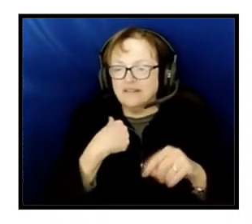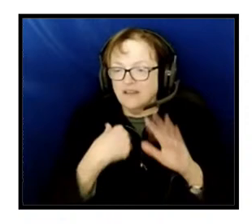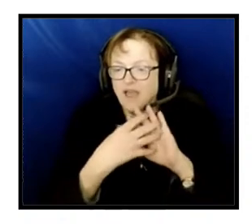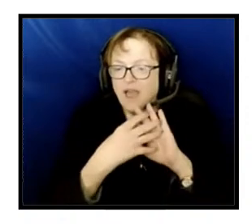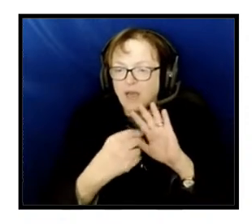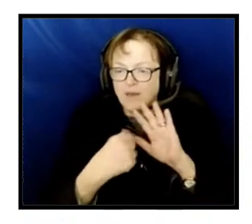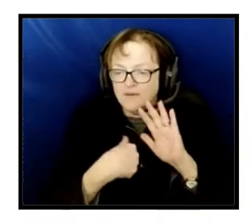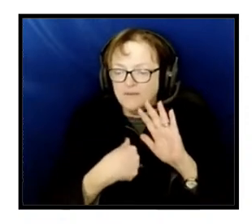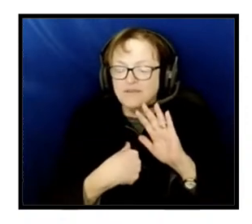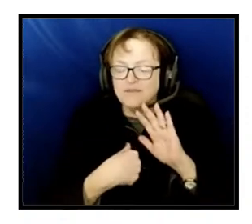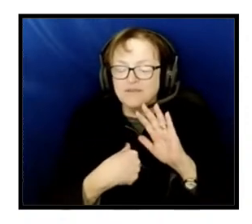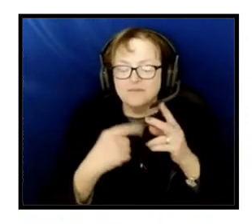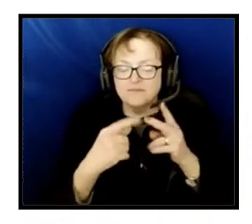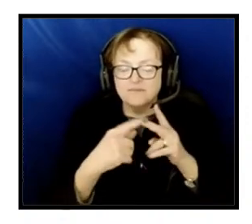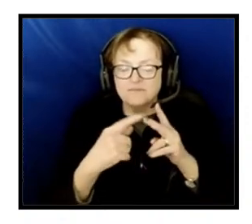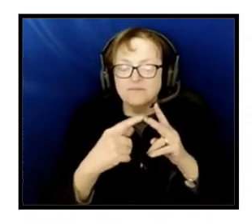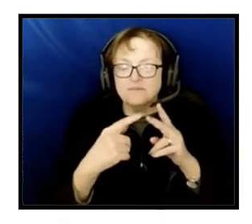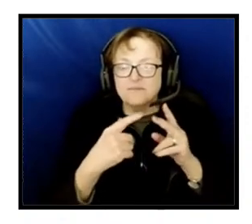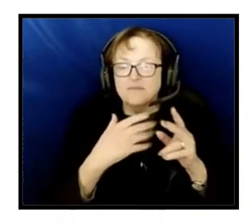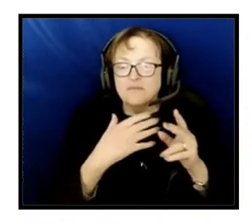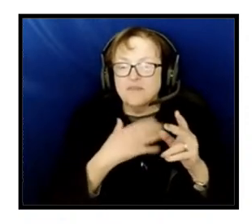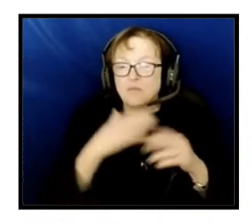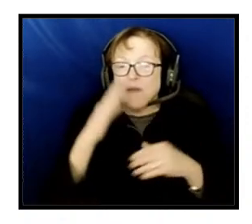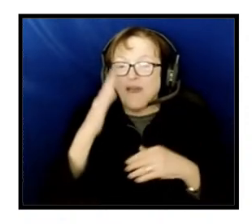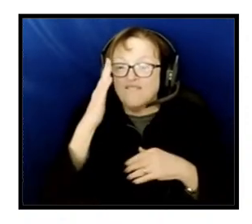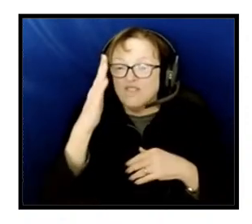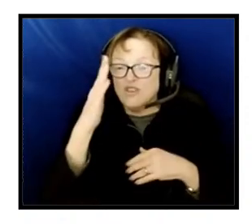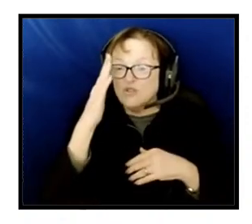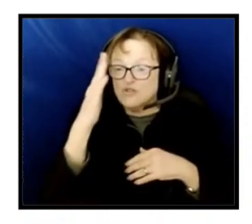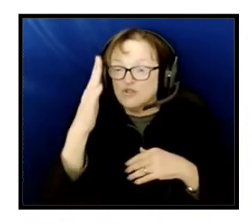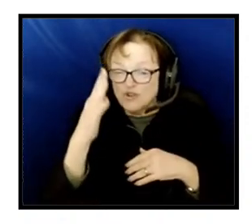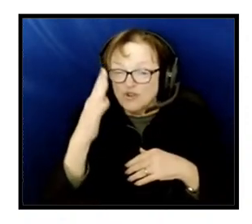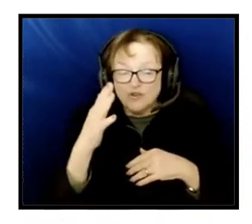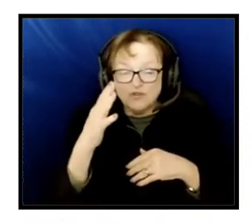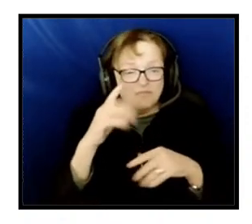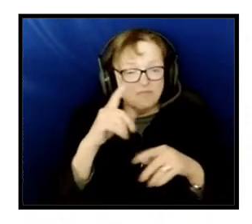My future is irresistible.